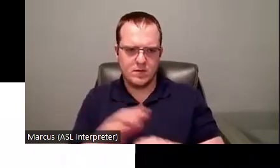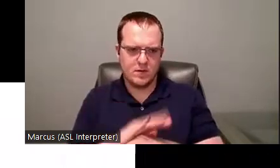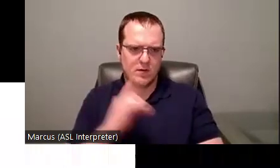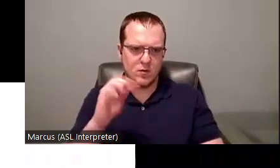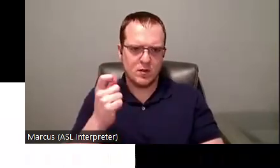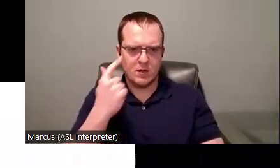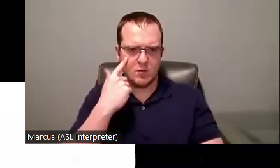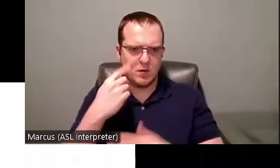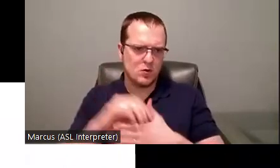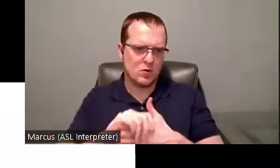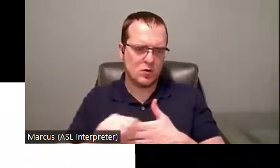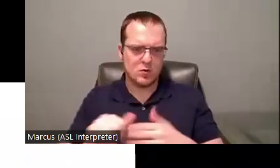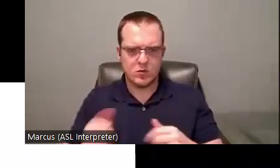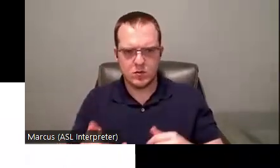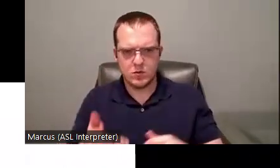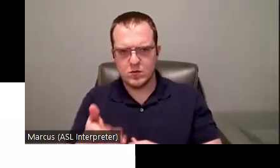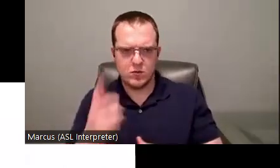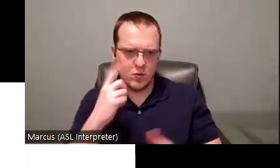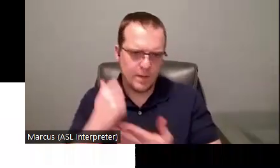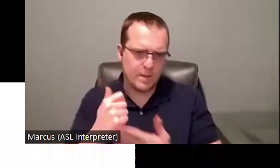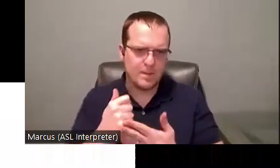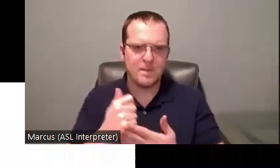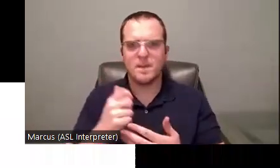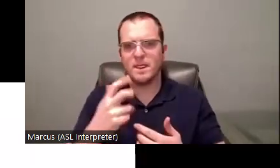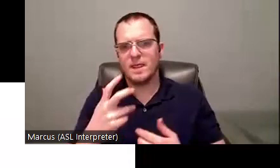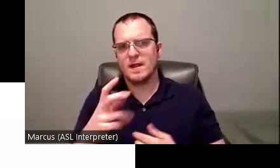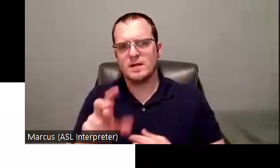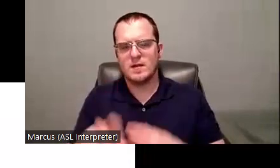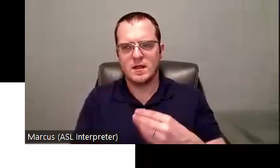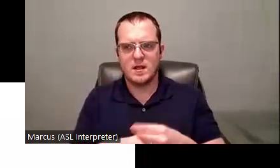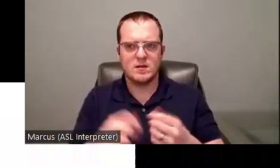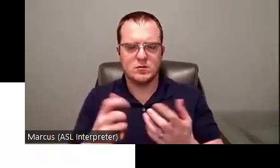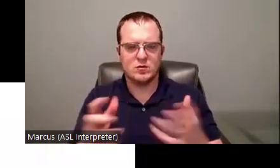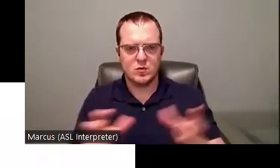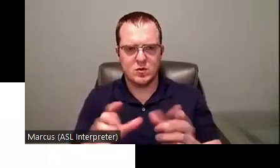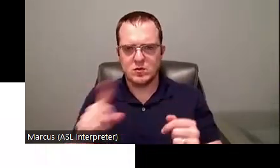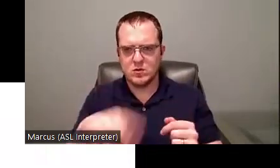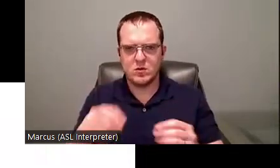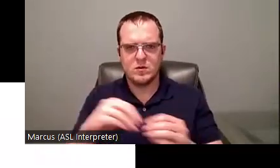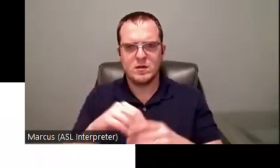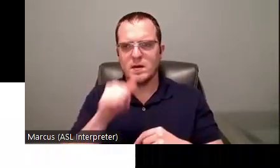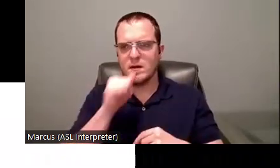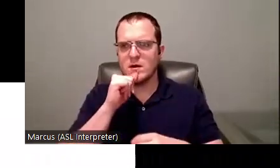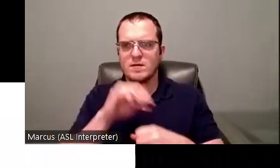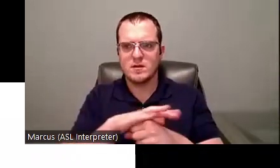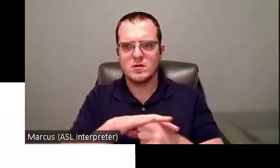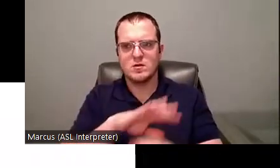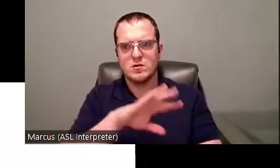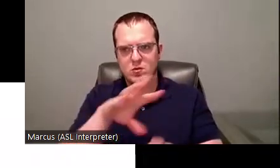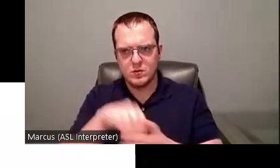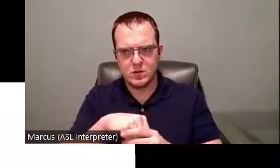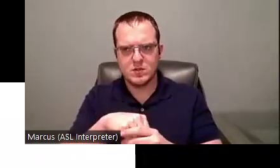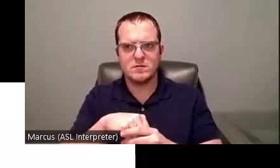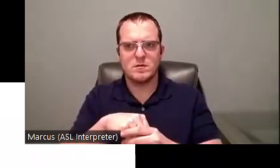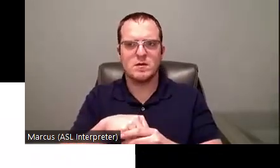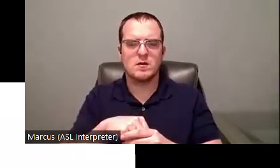dollars. And so this will be sort of another plug of mine to encourage those in the private sector to participate in